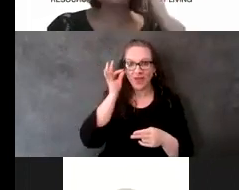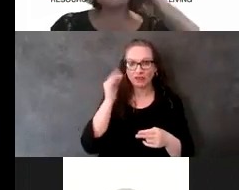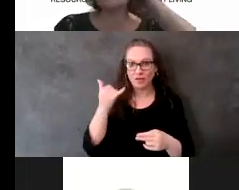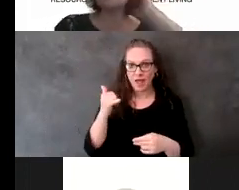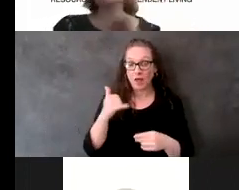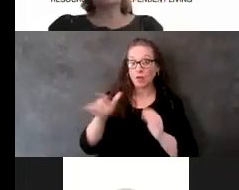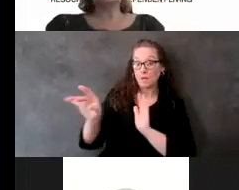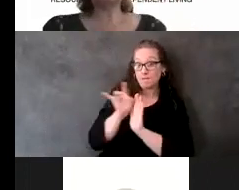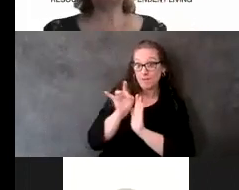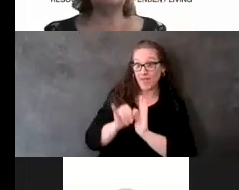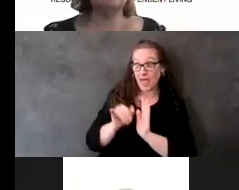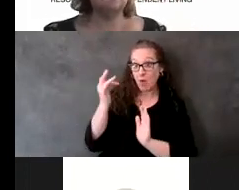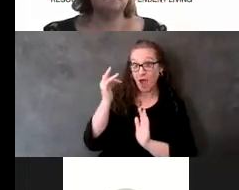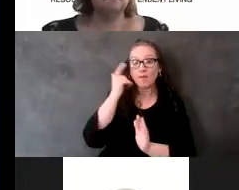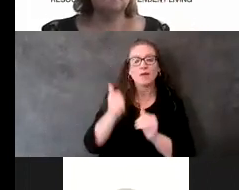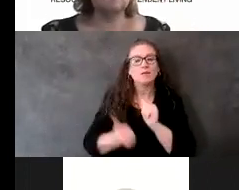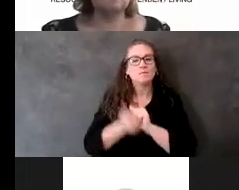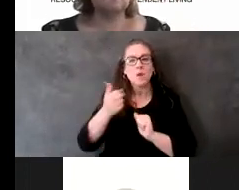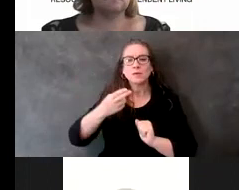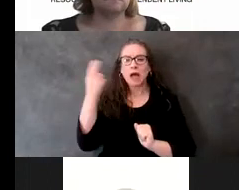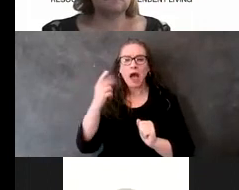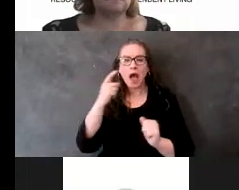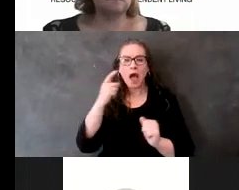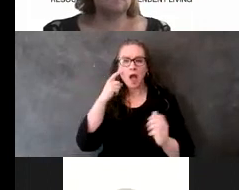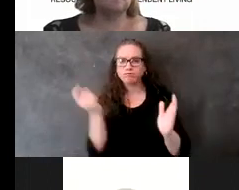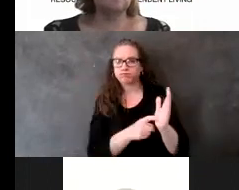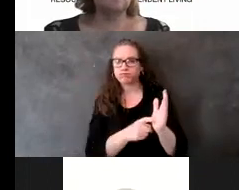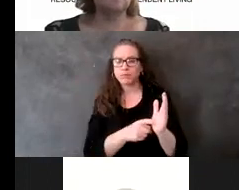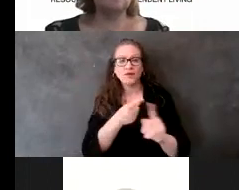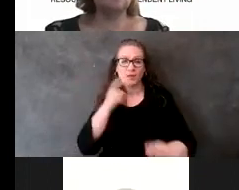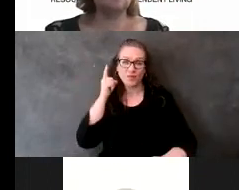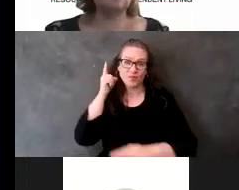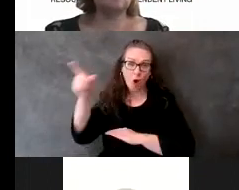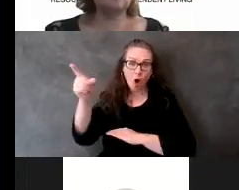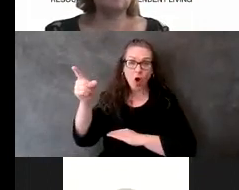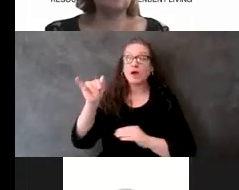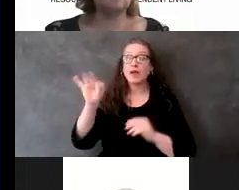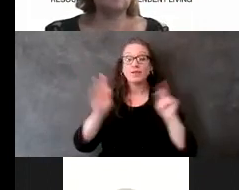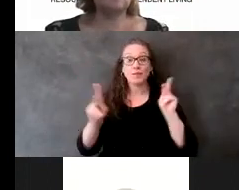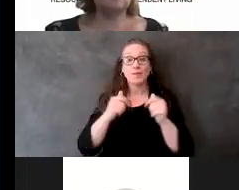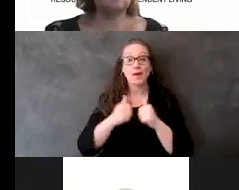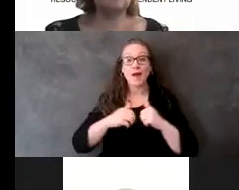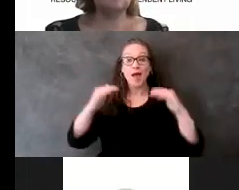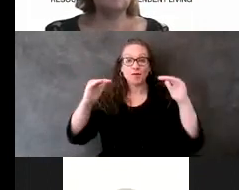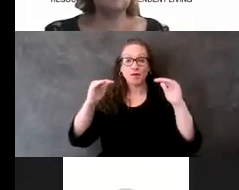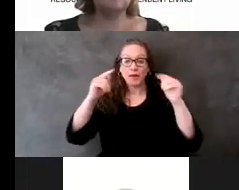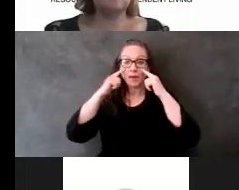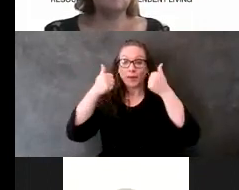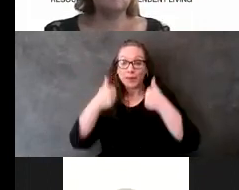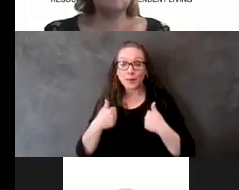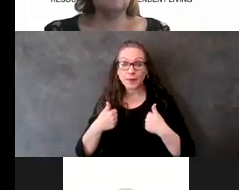most visibility from a distance for people with low vision.